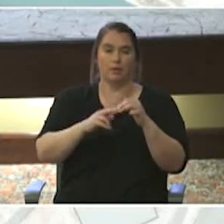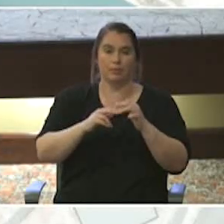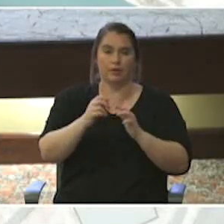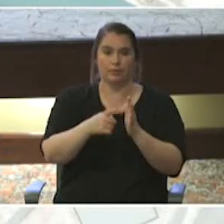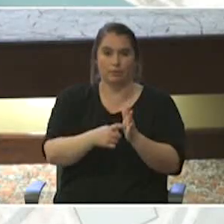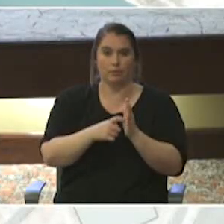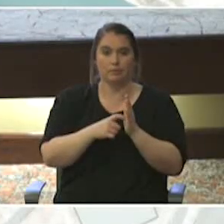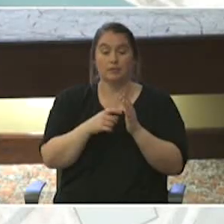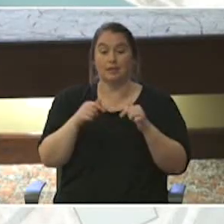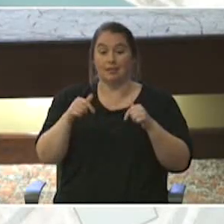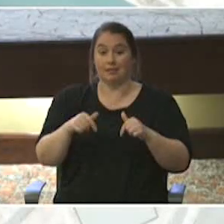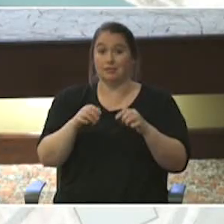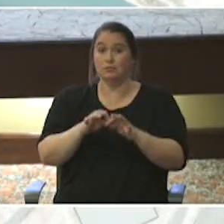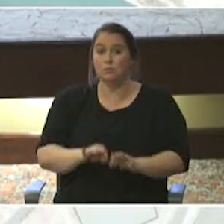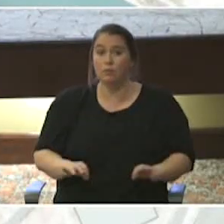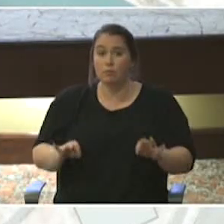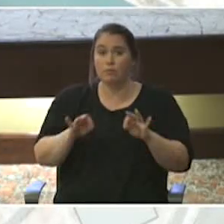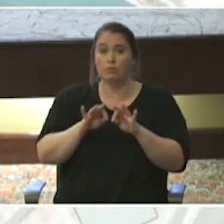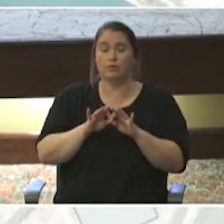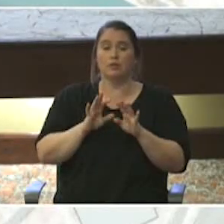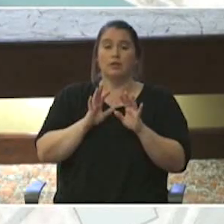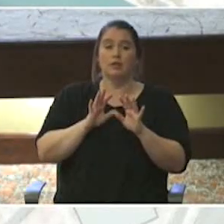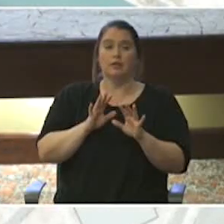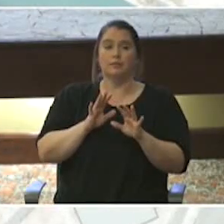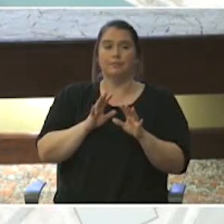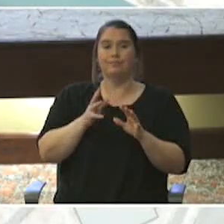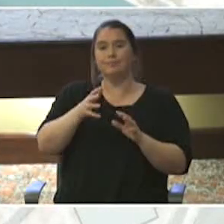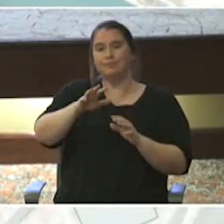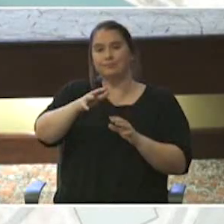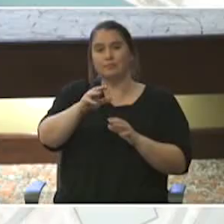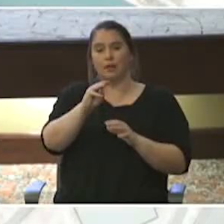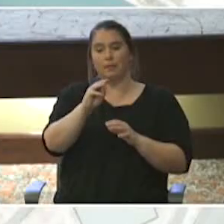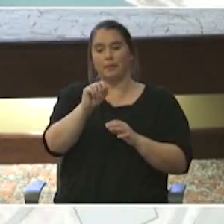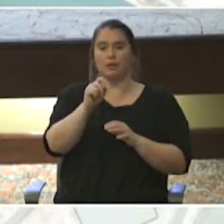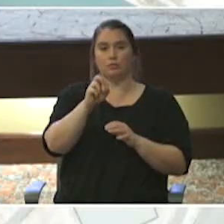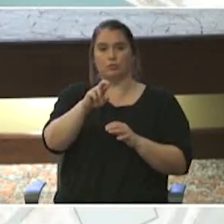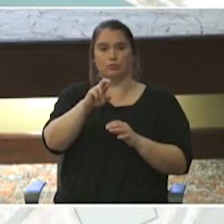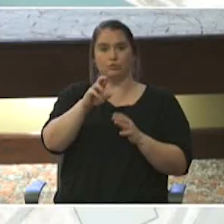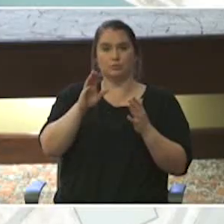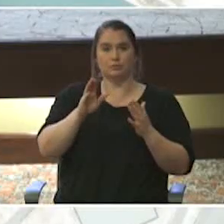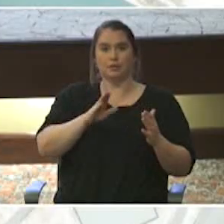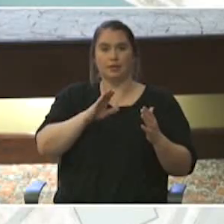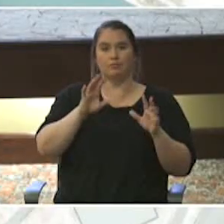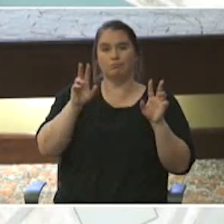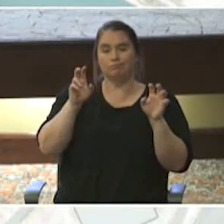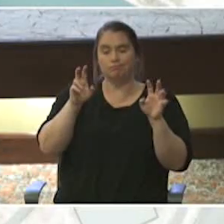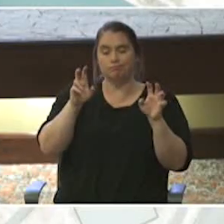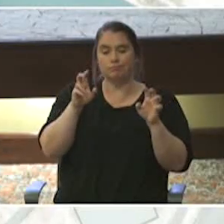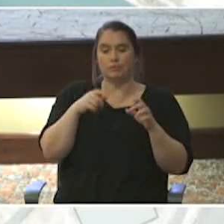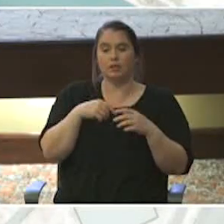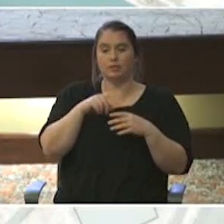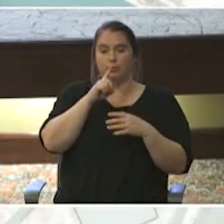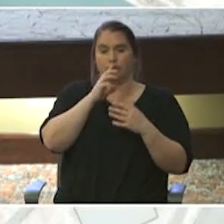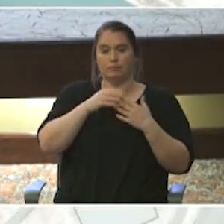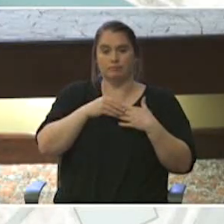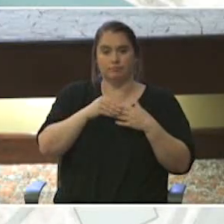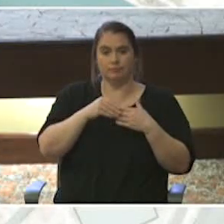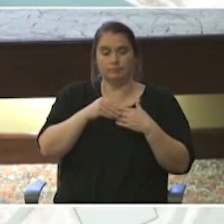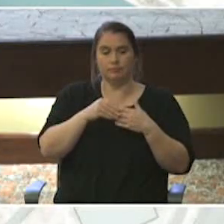very important. Having a kind of master plan, for lack of a better term, is very important as